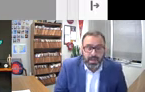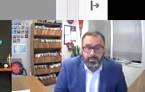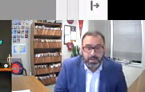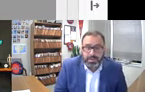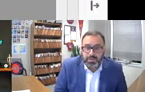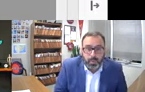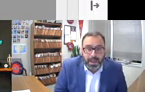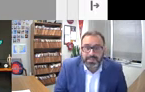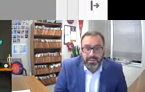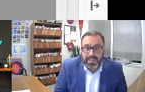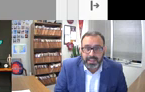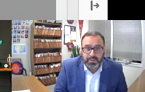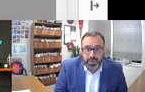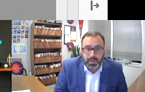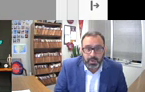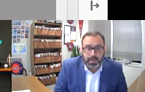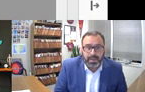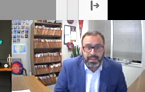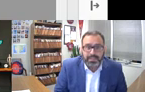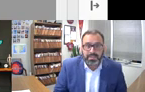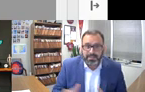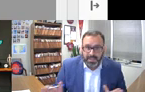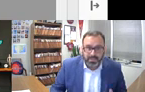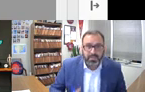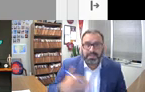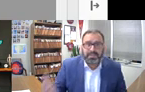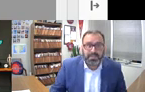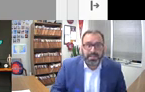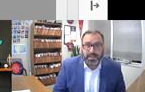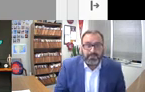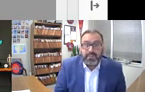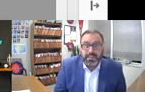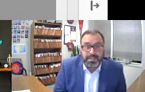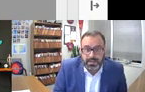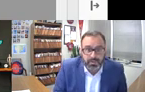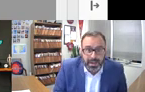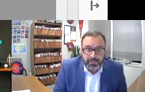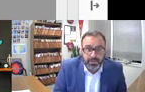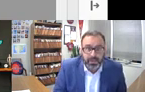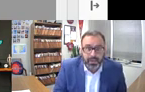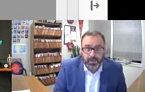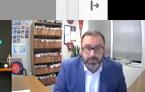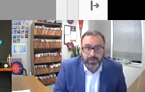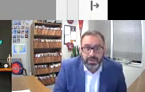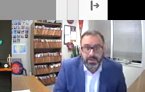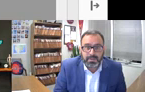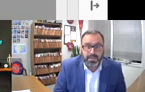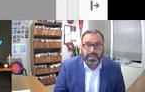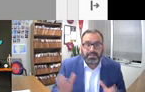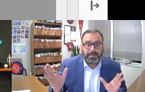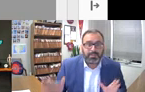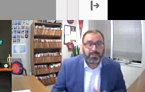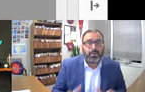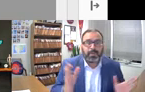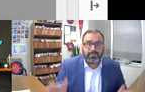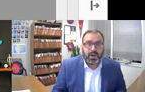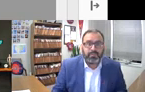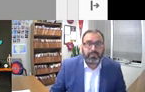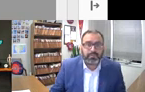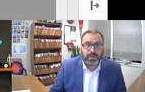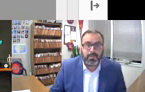neighborhood, pretty much west of Gallows Road. It's just, as you can see and visit and drive through there over the years, it's